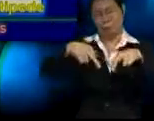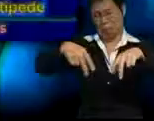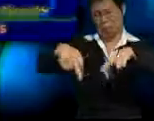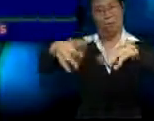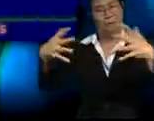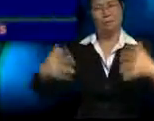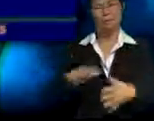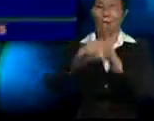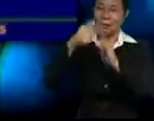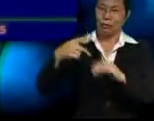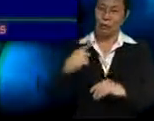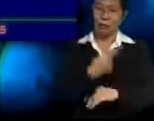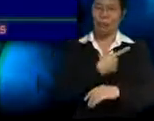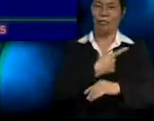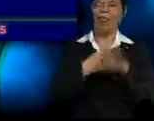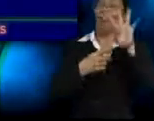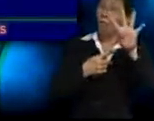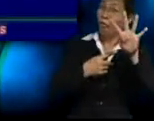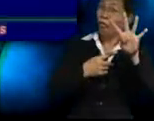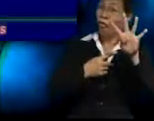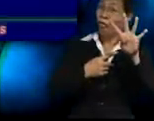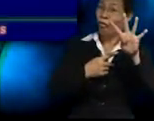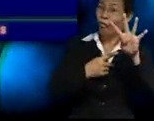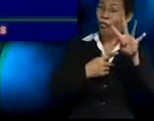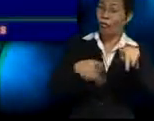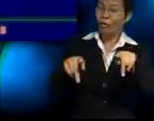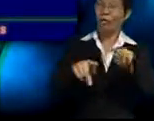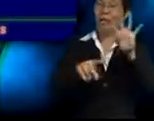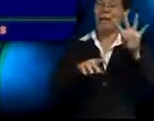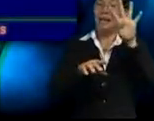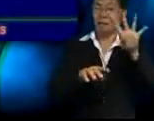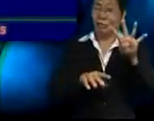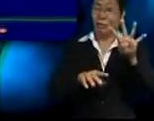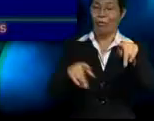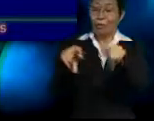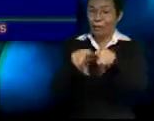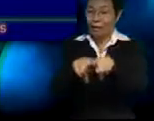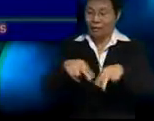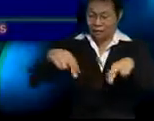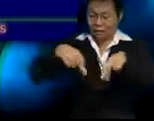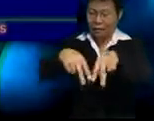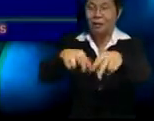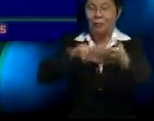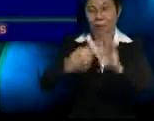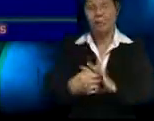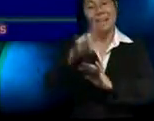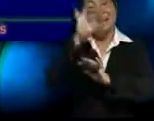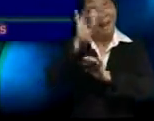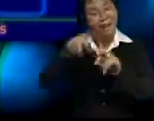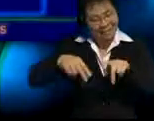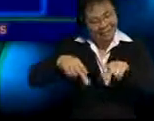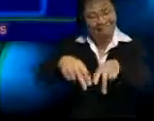Then we have the group that has 4 pairs of legs. That means 8